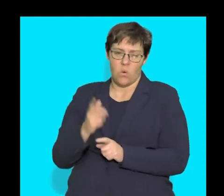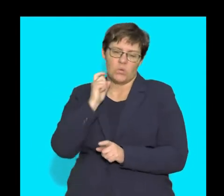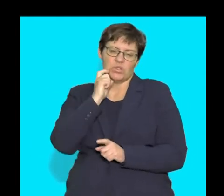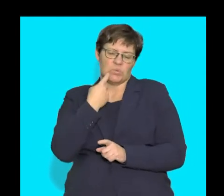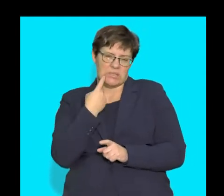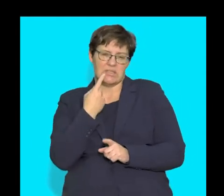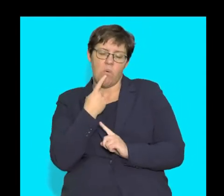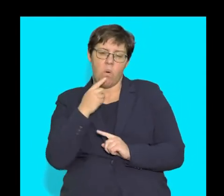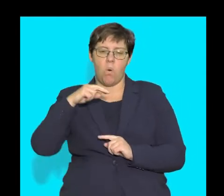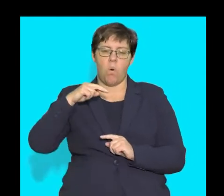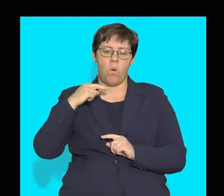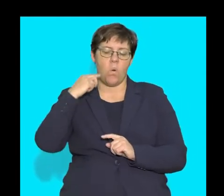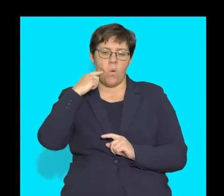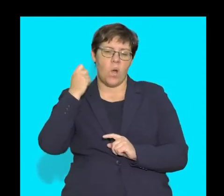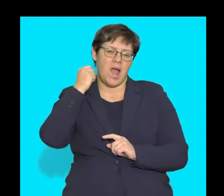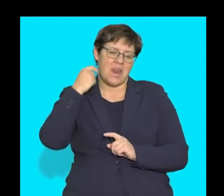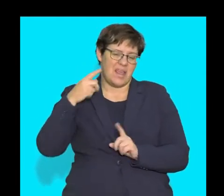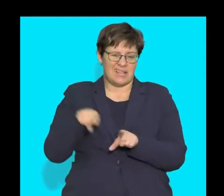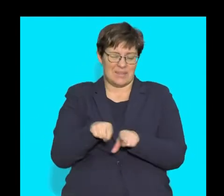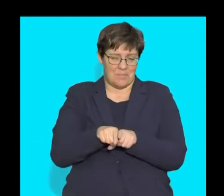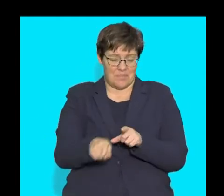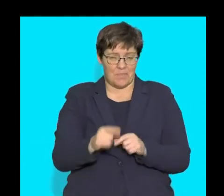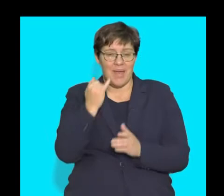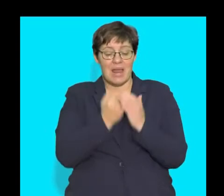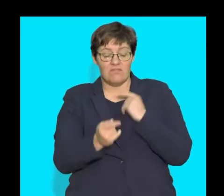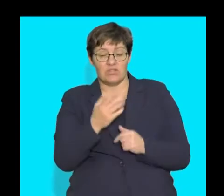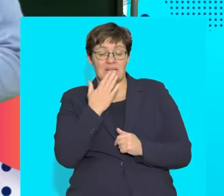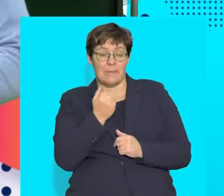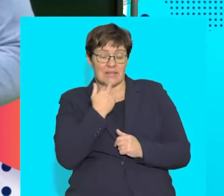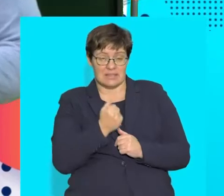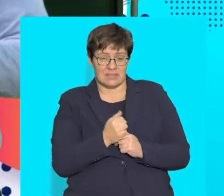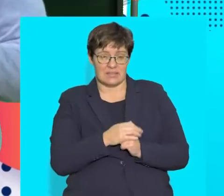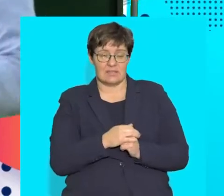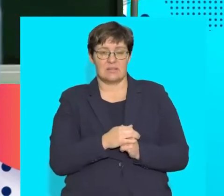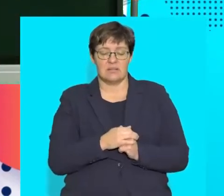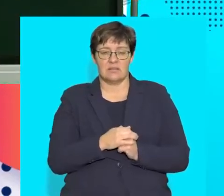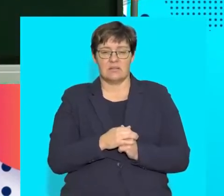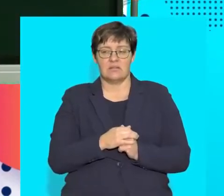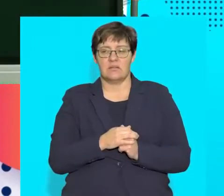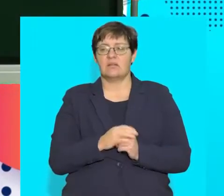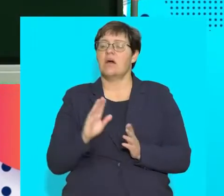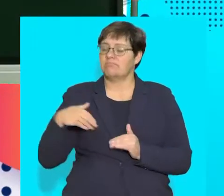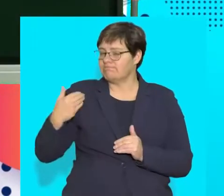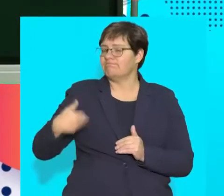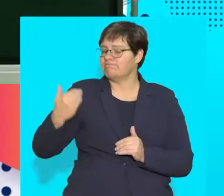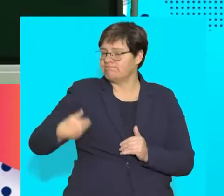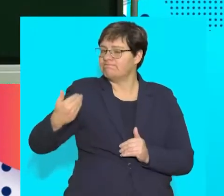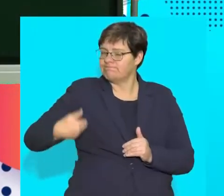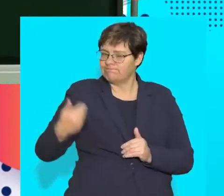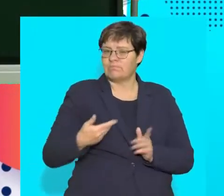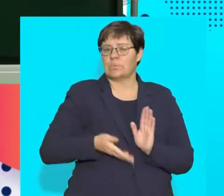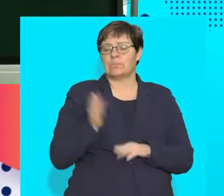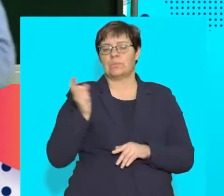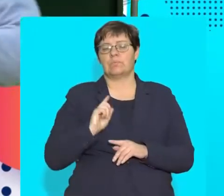or honey-like. And that's because individuals that are diabetic tend to frequently pass out